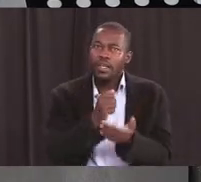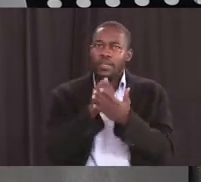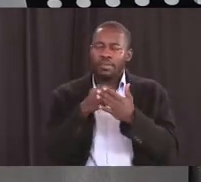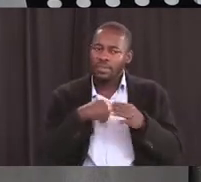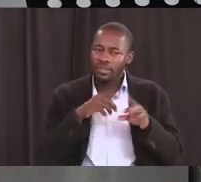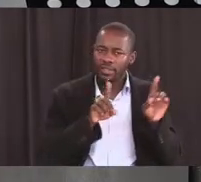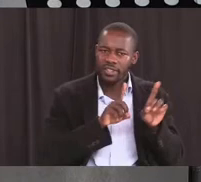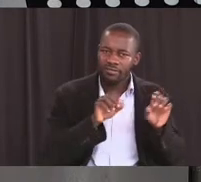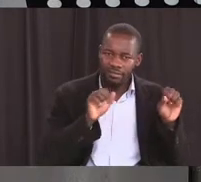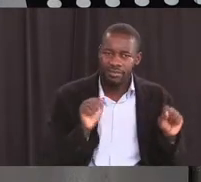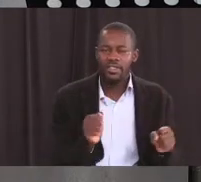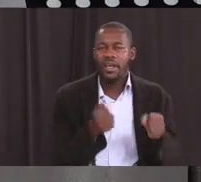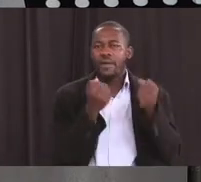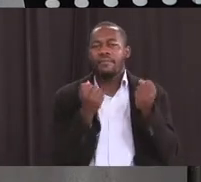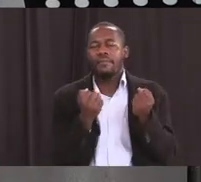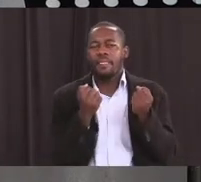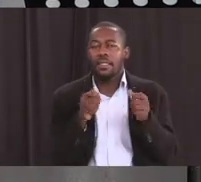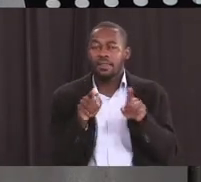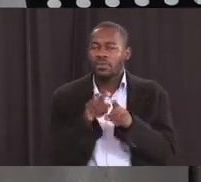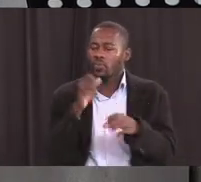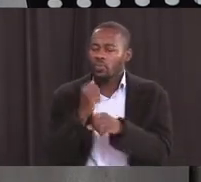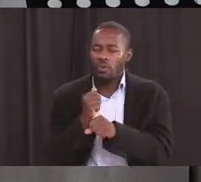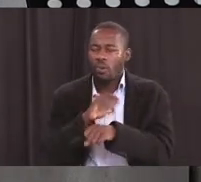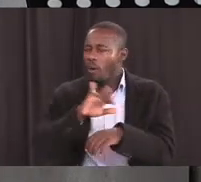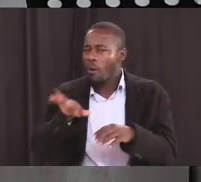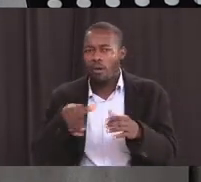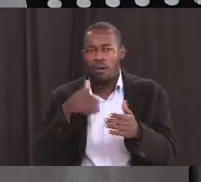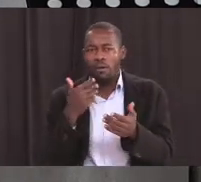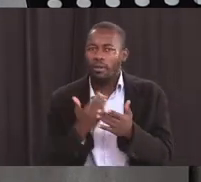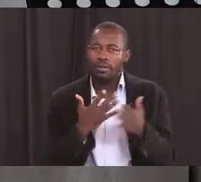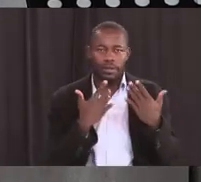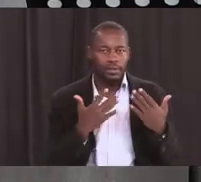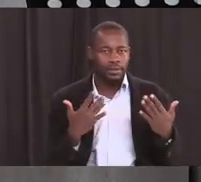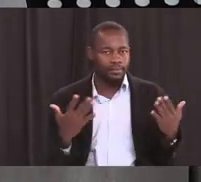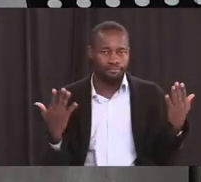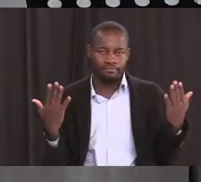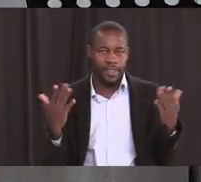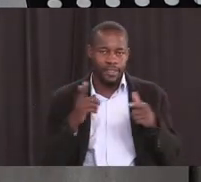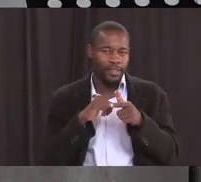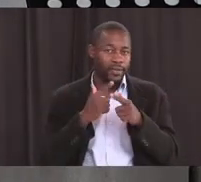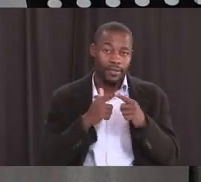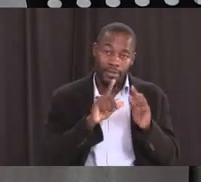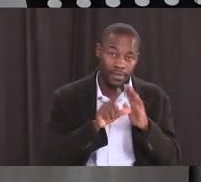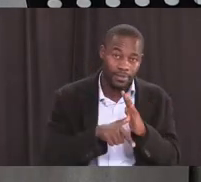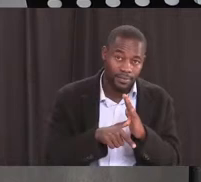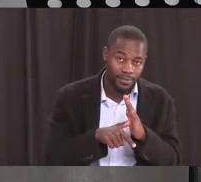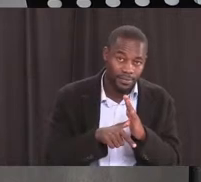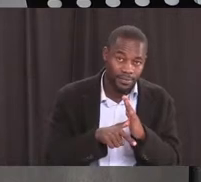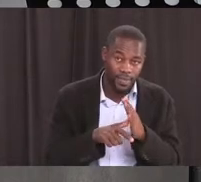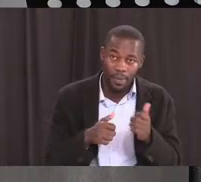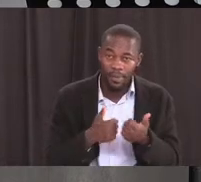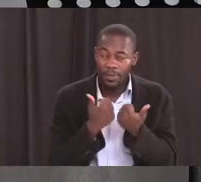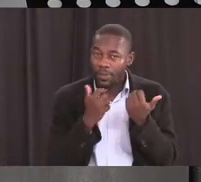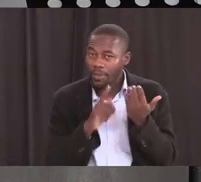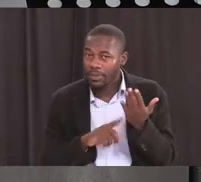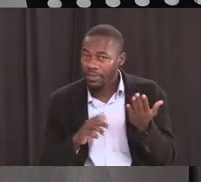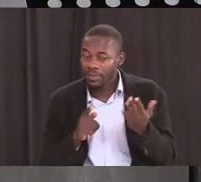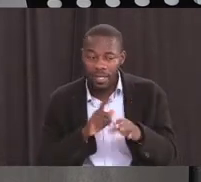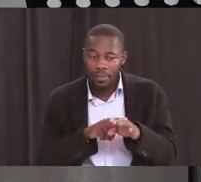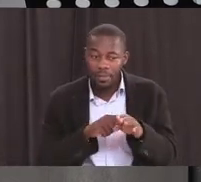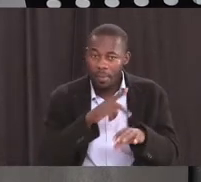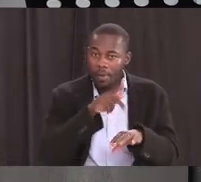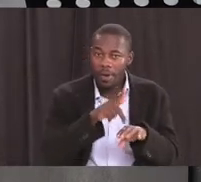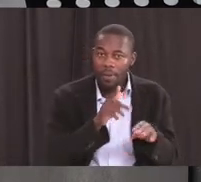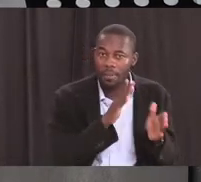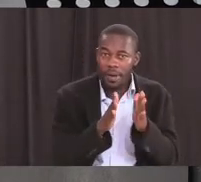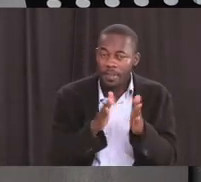and villages. He did everything that he knew to do and probably so much more. After all that preparation,